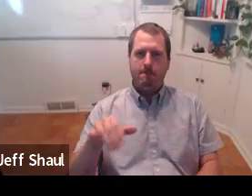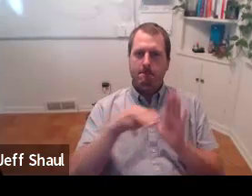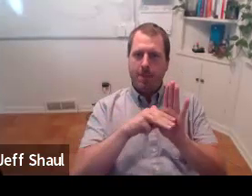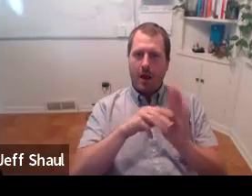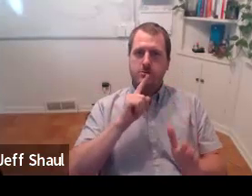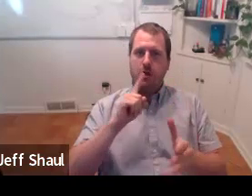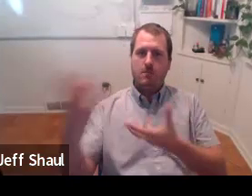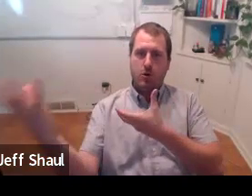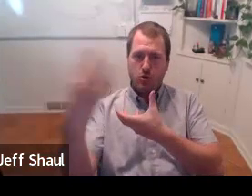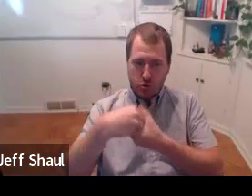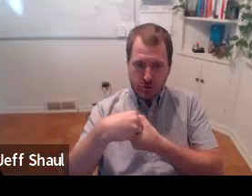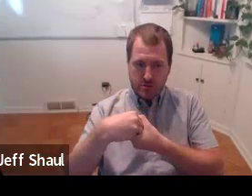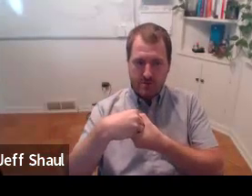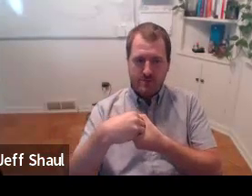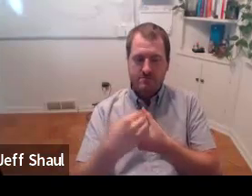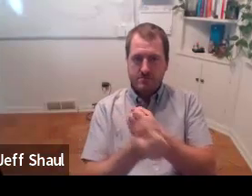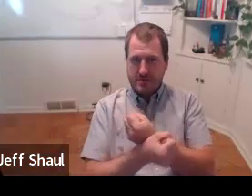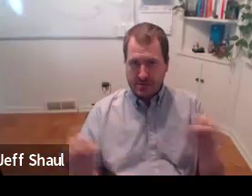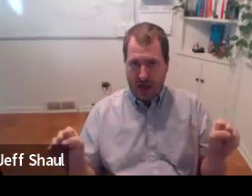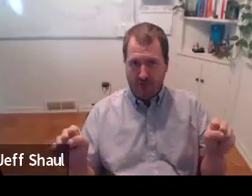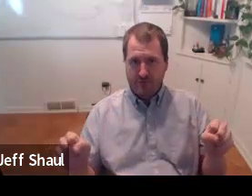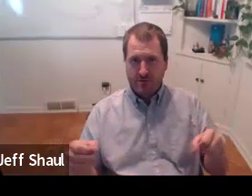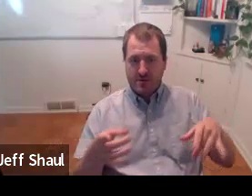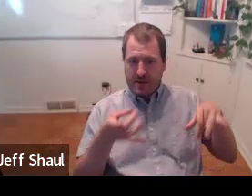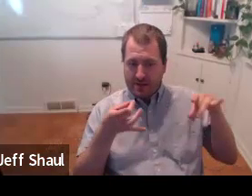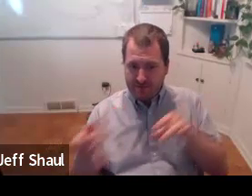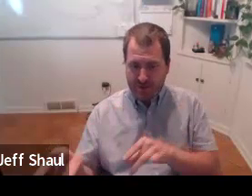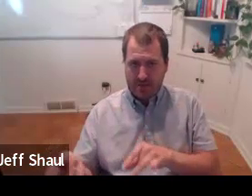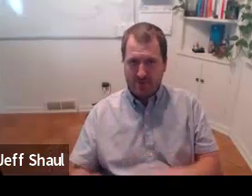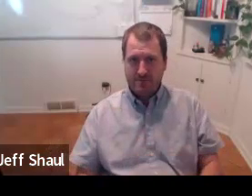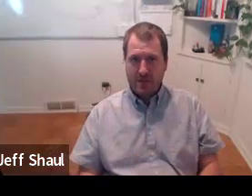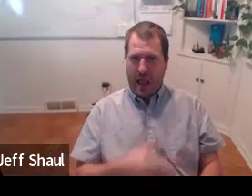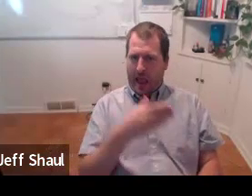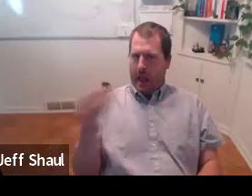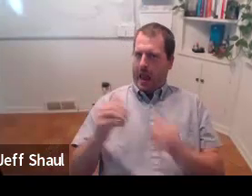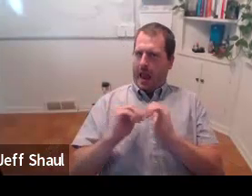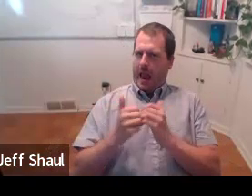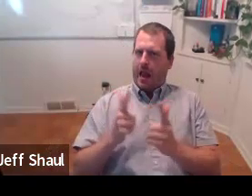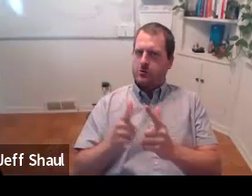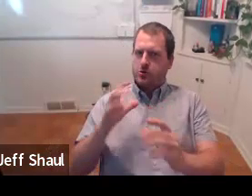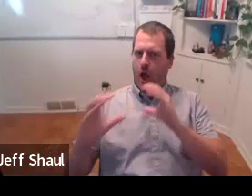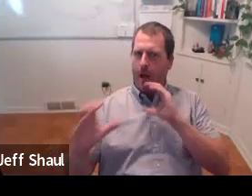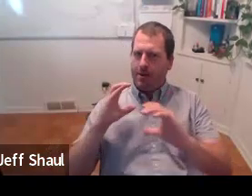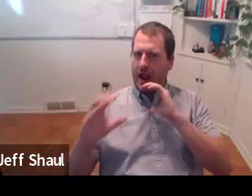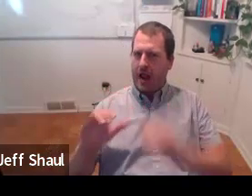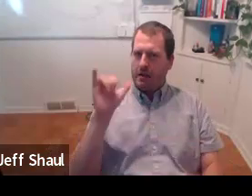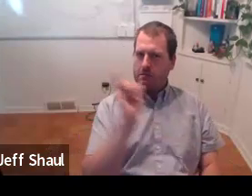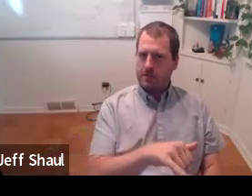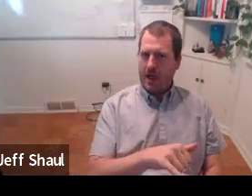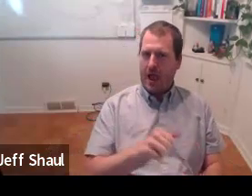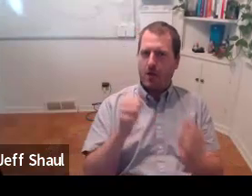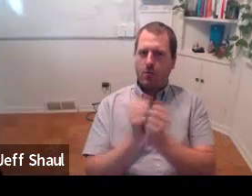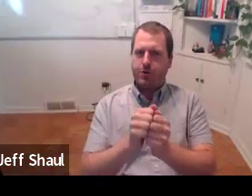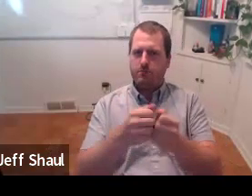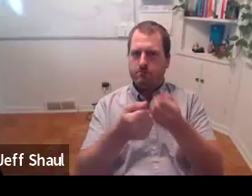to guarantee that that model is inclusive and safe and effective, and how